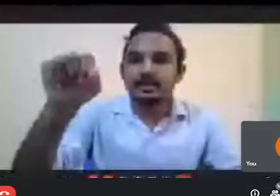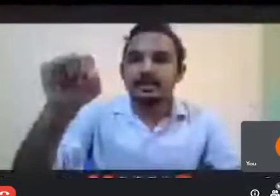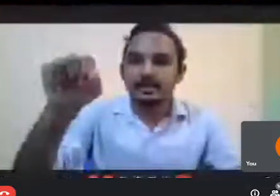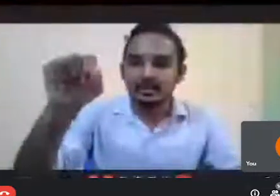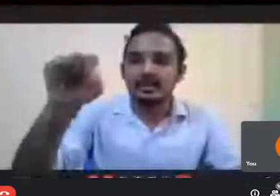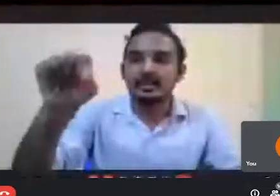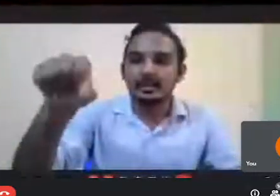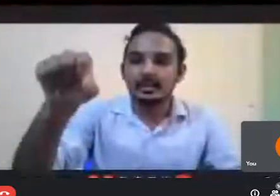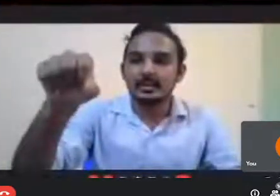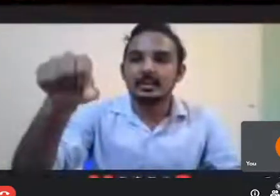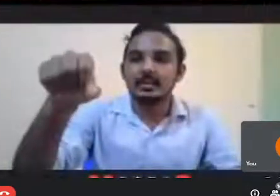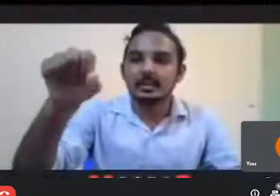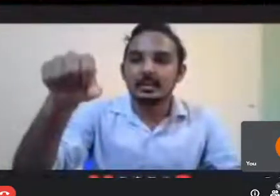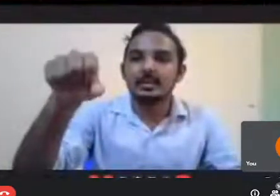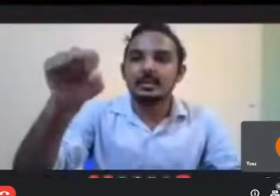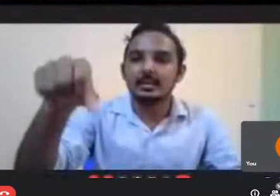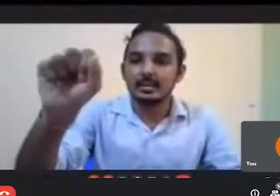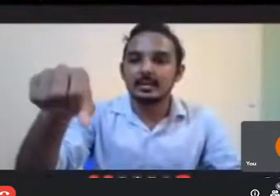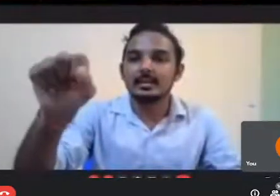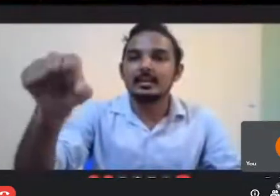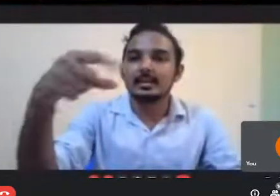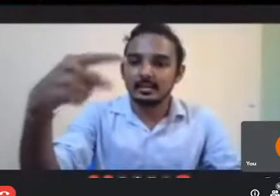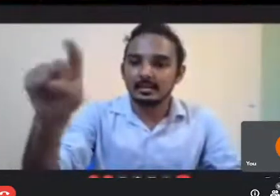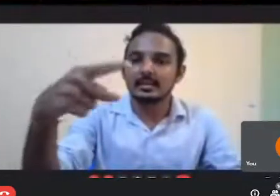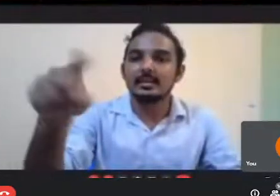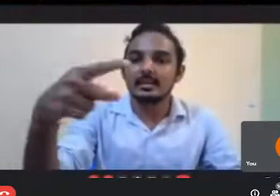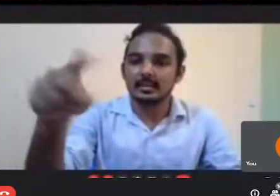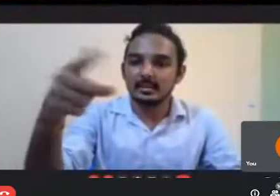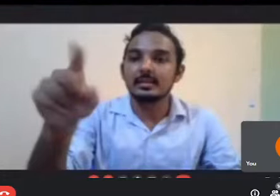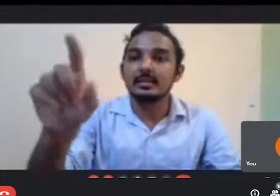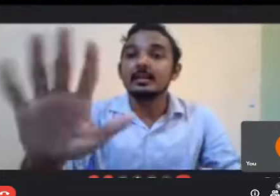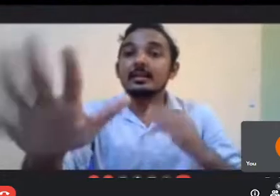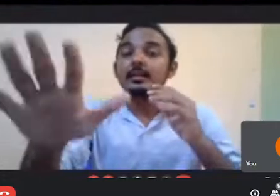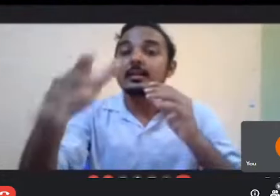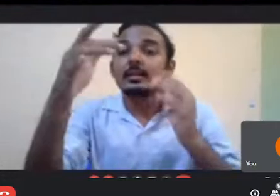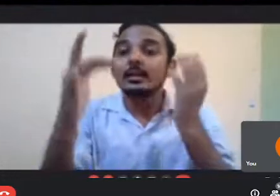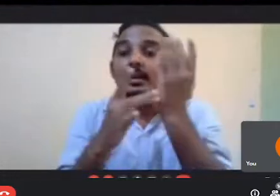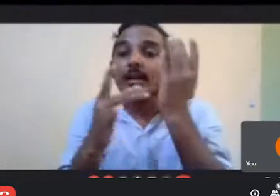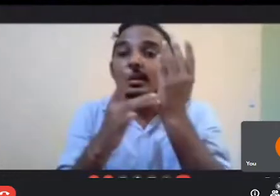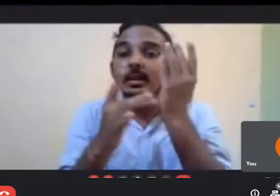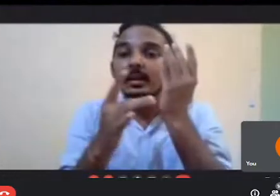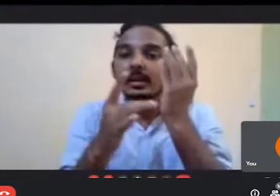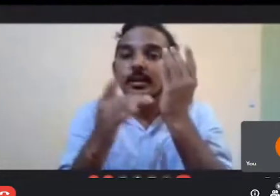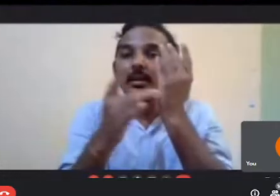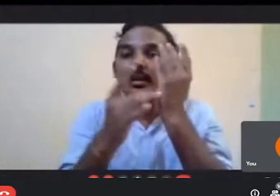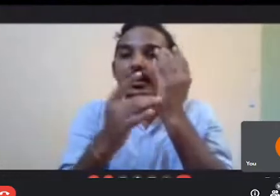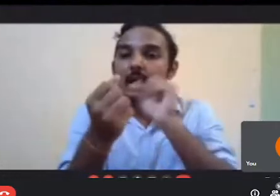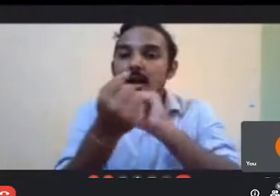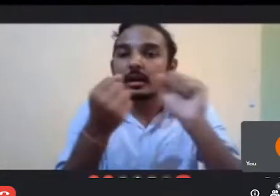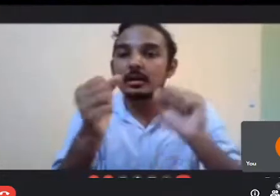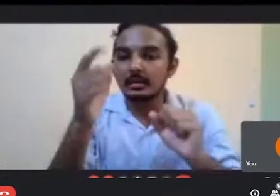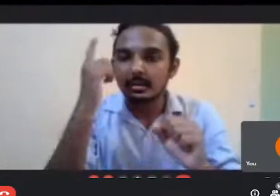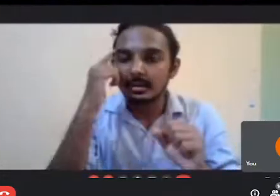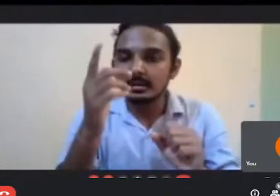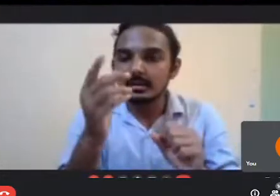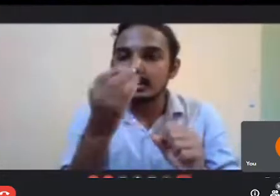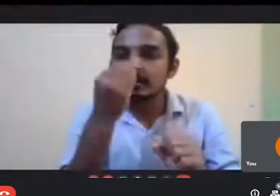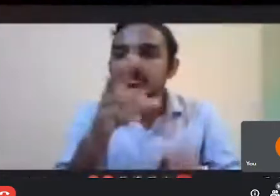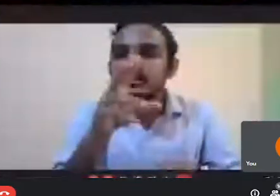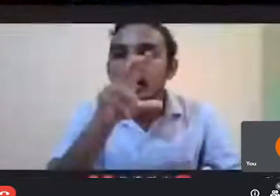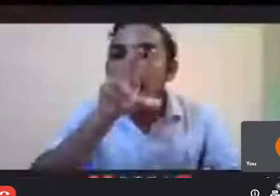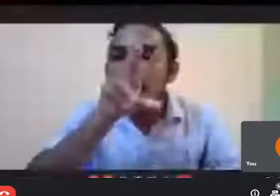can be very interesting for children, because you are developing serious Ma'am, games. I'm sorry to cut you. So What says that this is